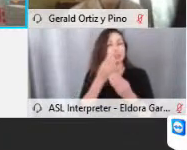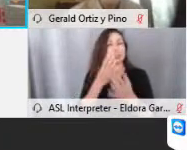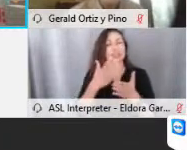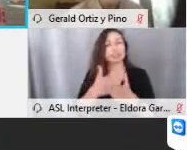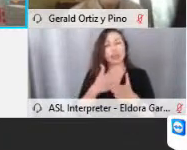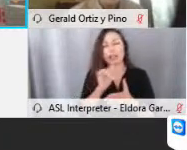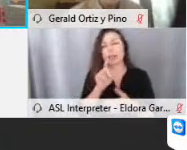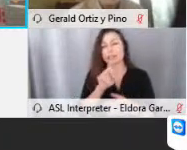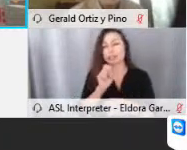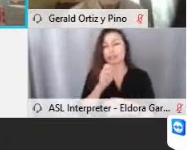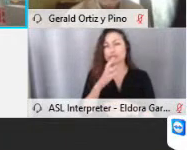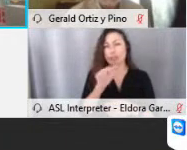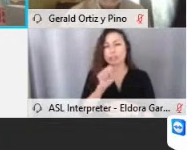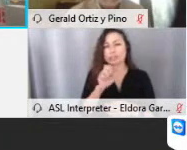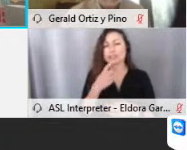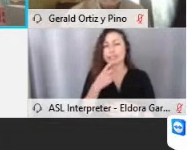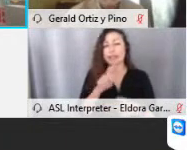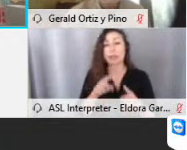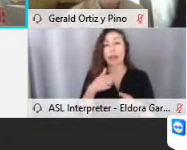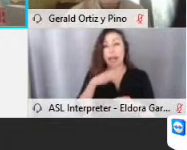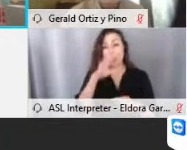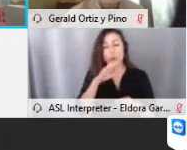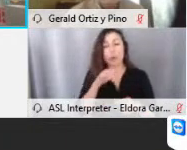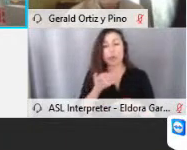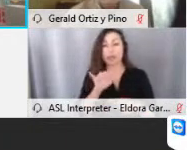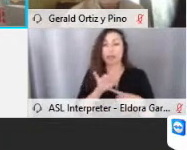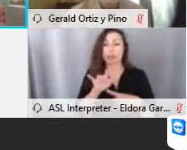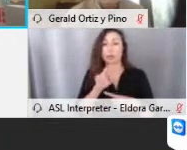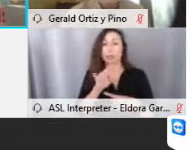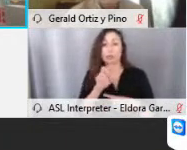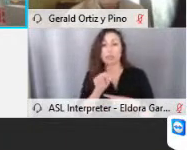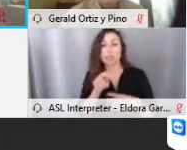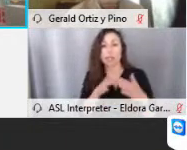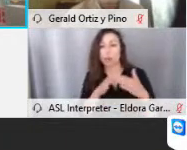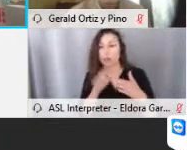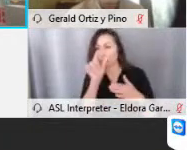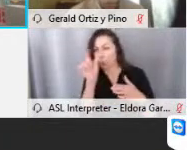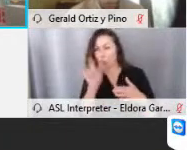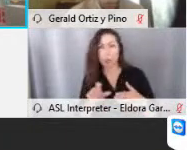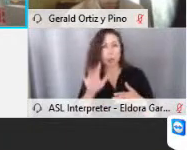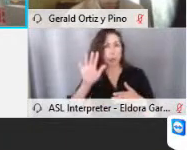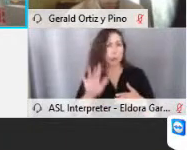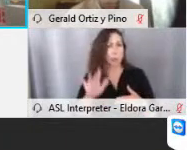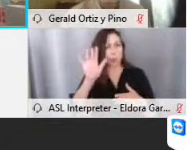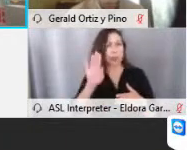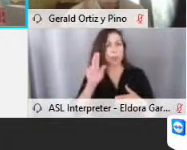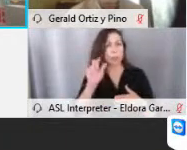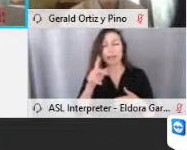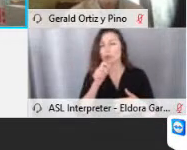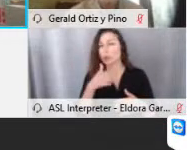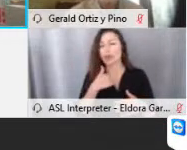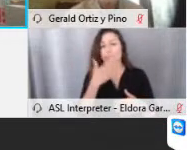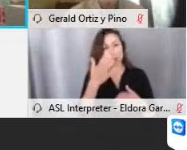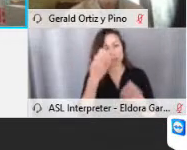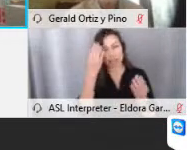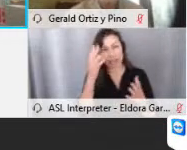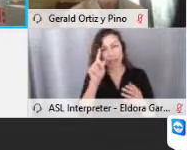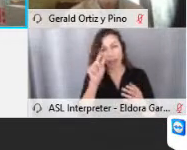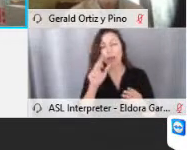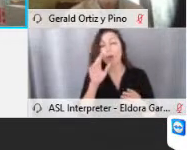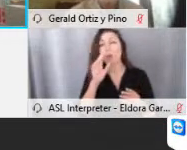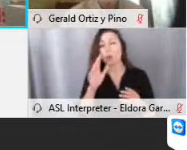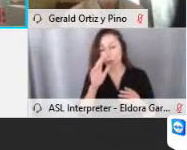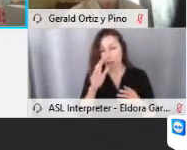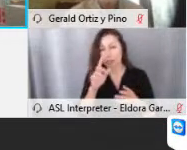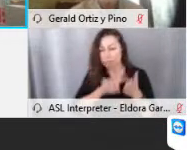Dr. Scrape said. So I know there's a blank in Union County up there in the corner. We don't have good data there for some reason, so we're digging in and we'll update it